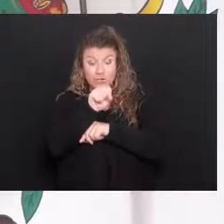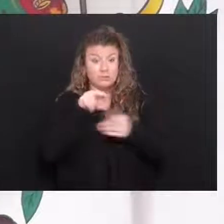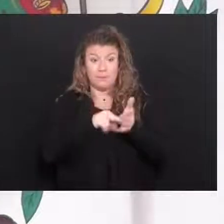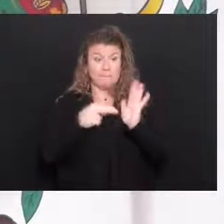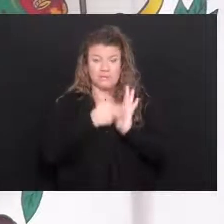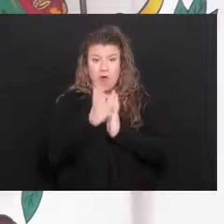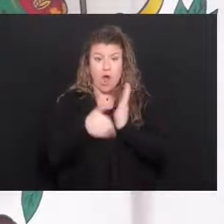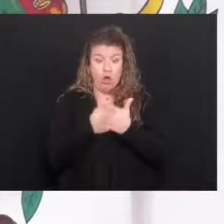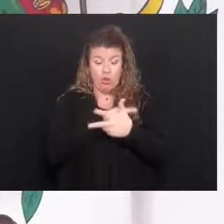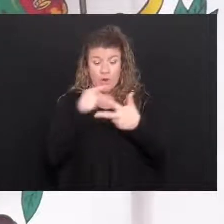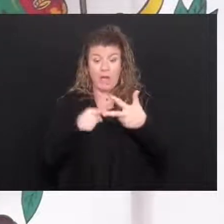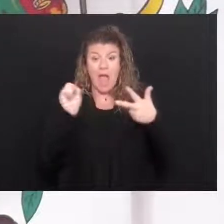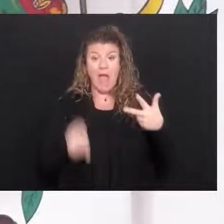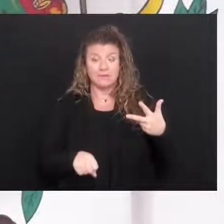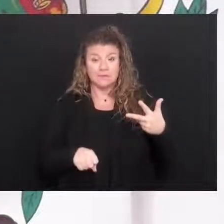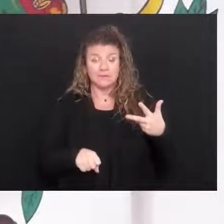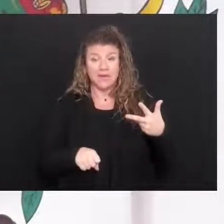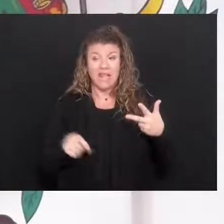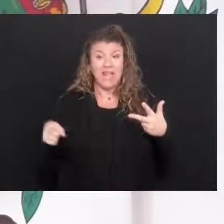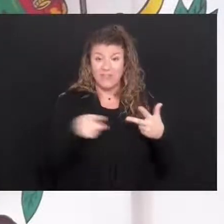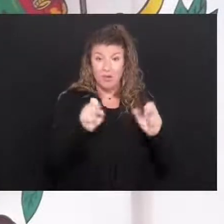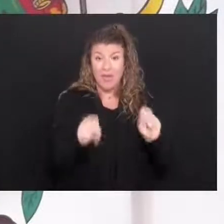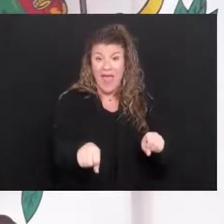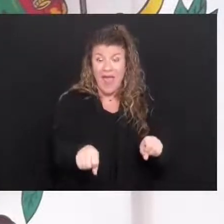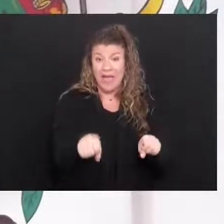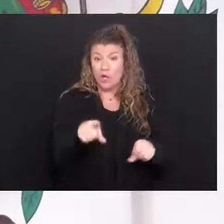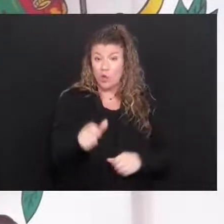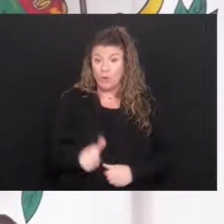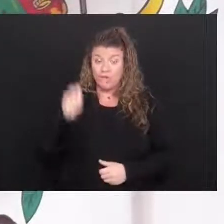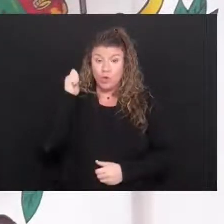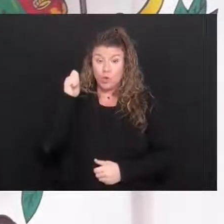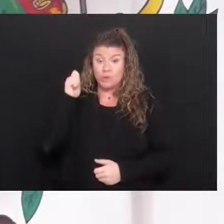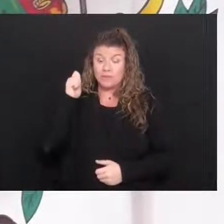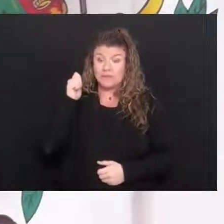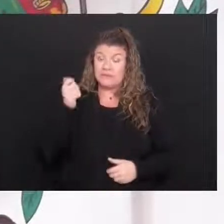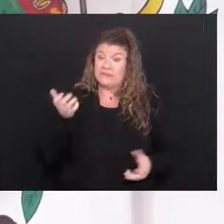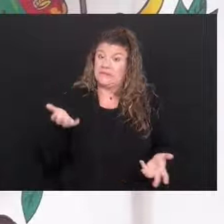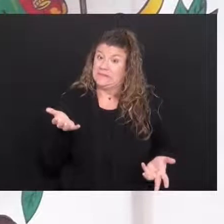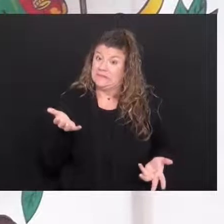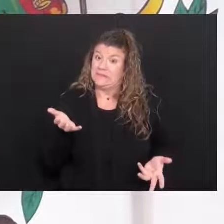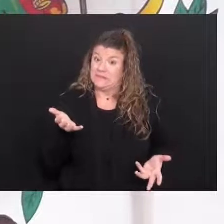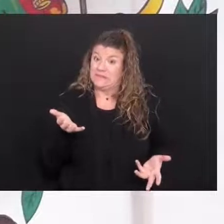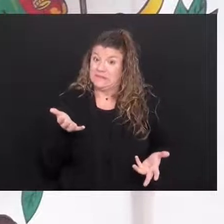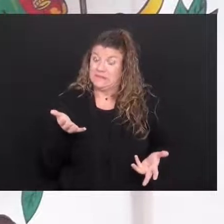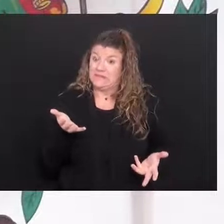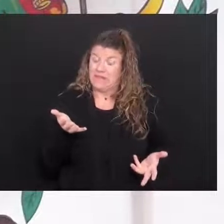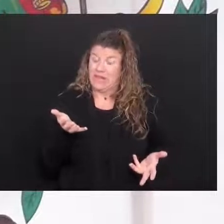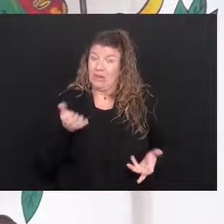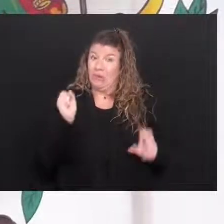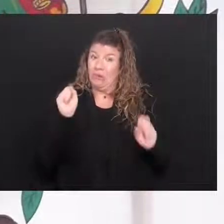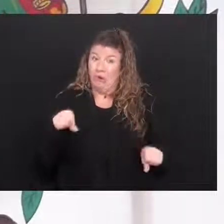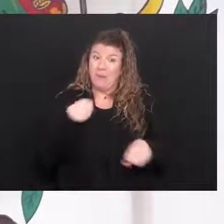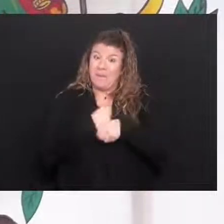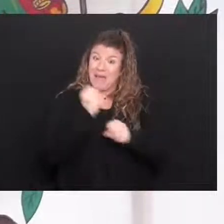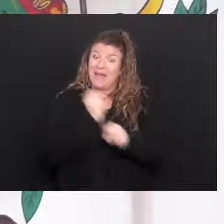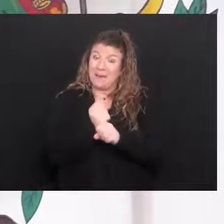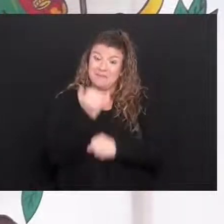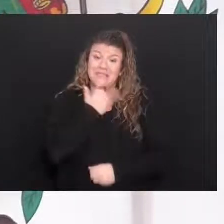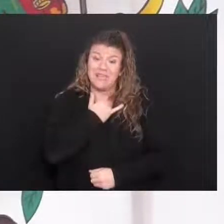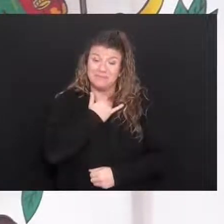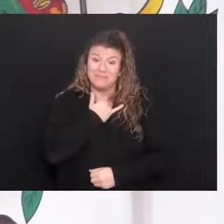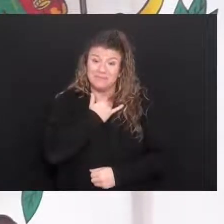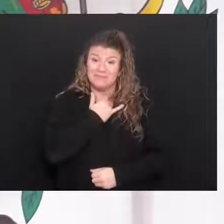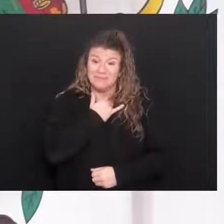booster shot, and you don't get it, you're making a real mistake, a real, real, real mistake.